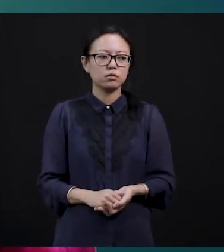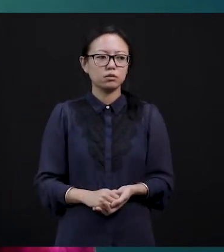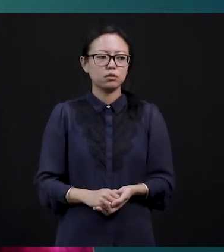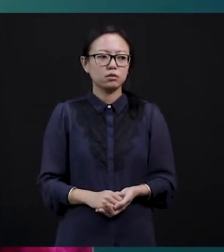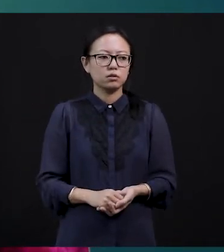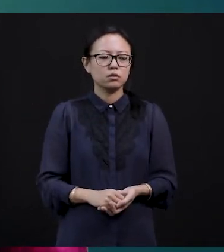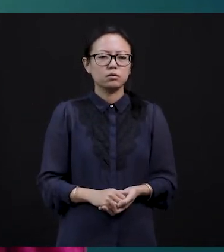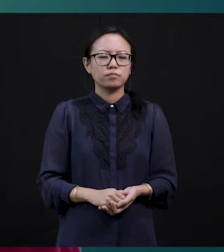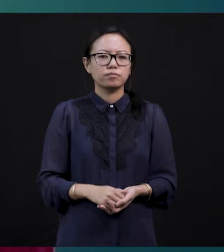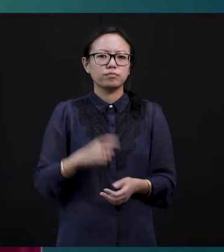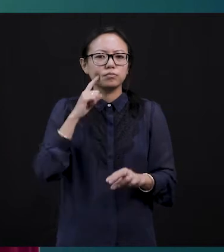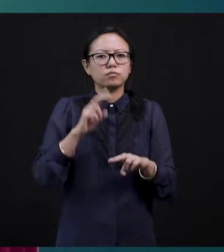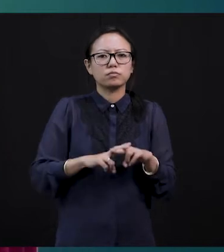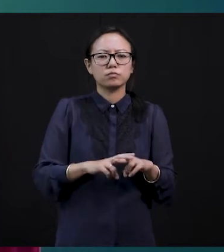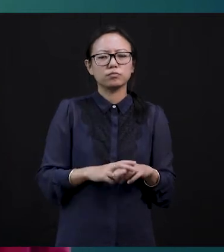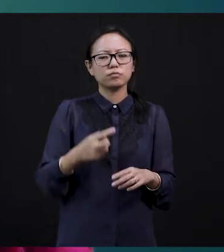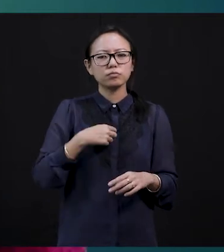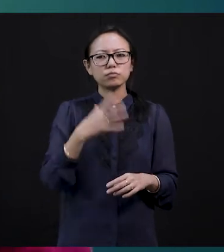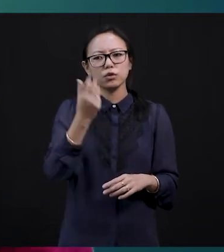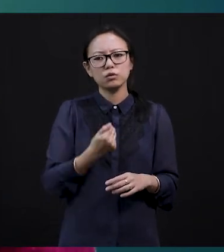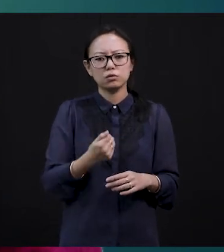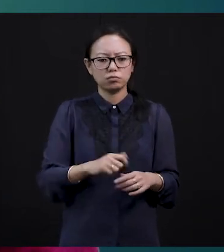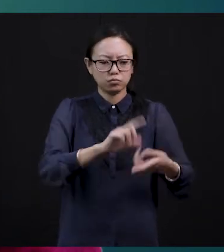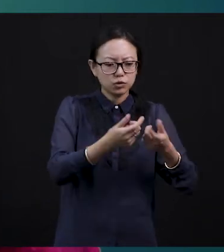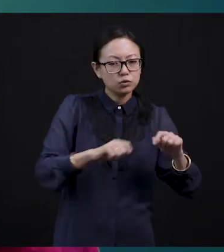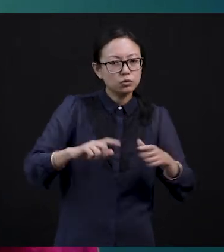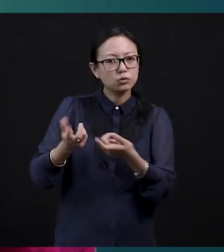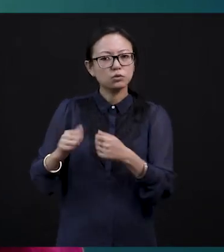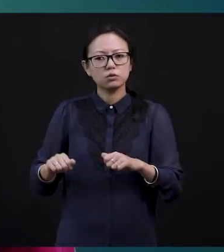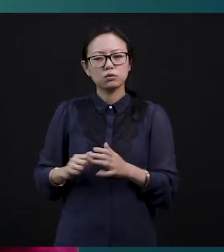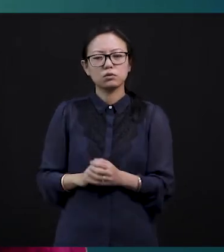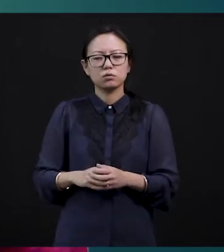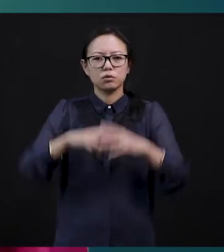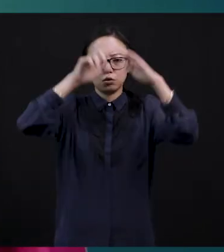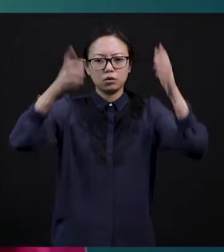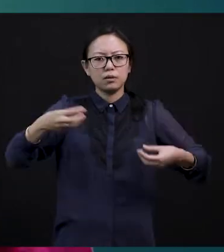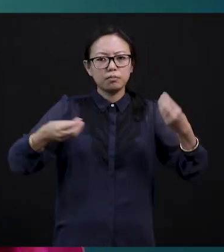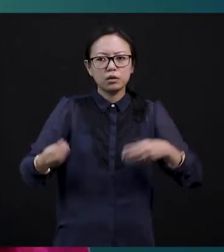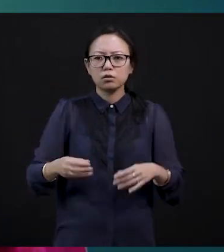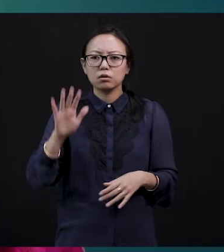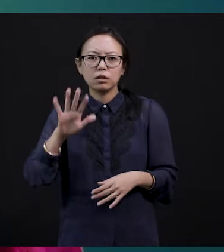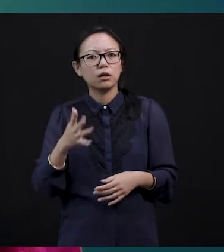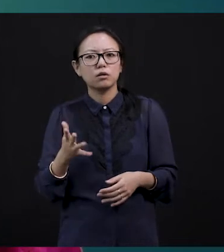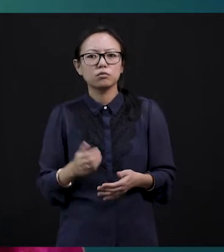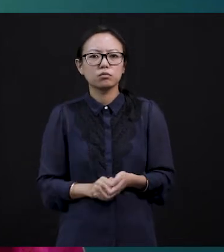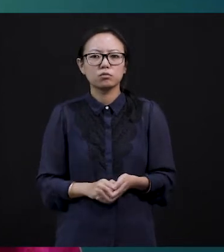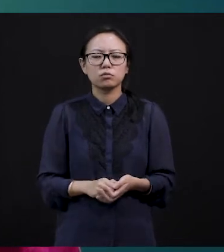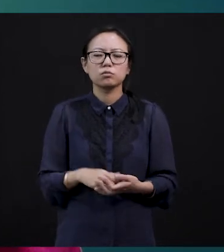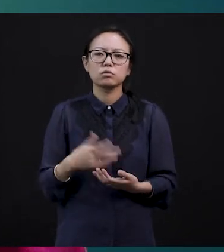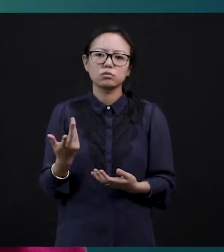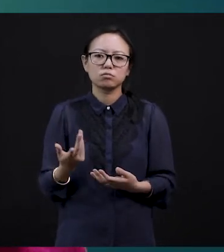availability of goods. If I want to go and buy a shoe and that shoe is not there in the market, what am I going to do in that market? It's going to spoil my mood